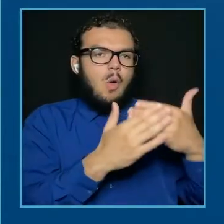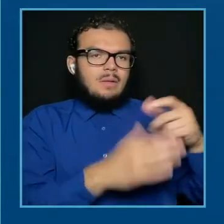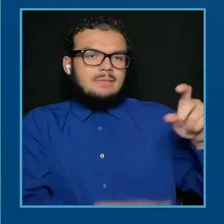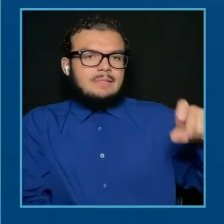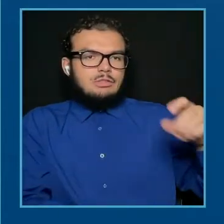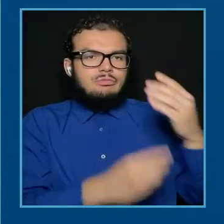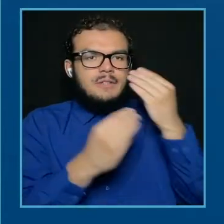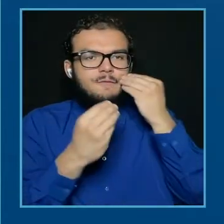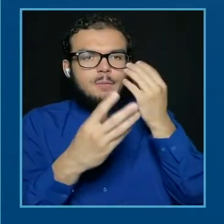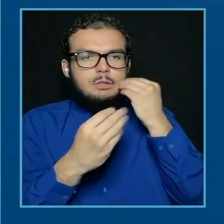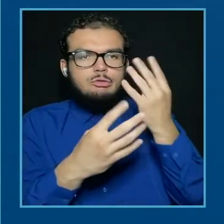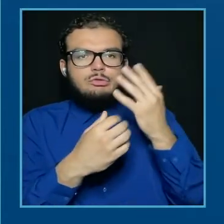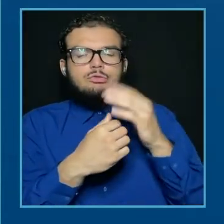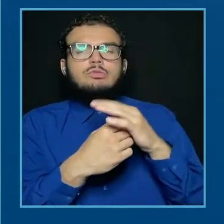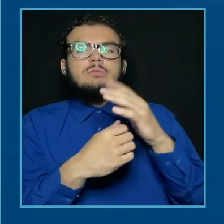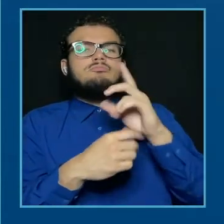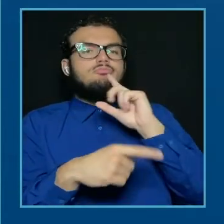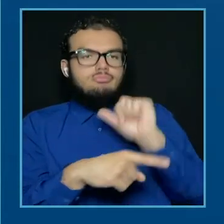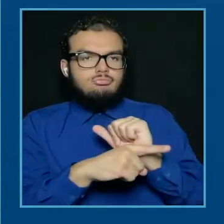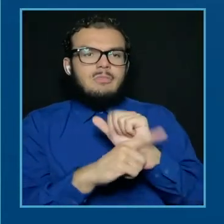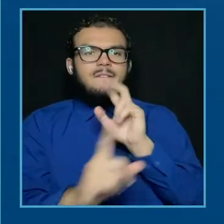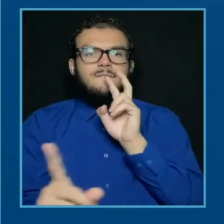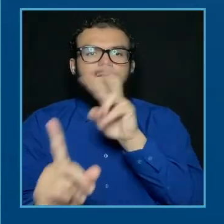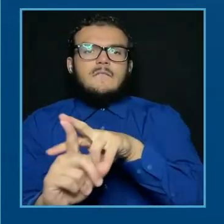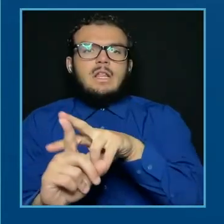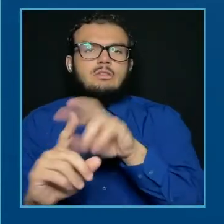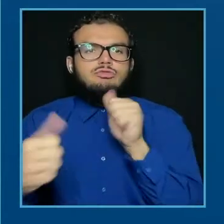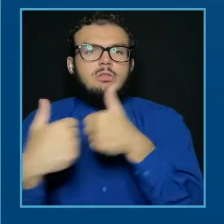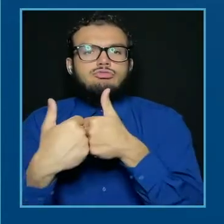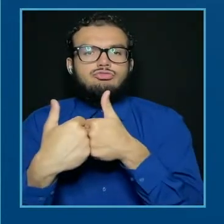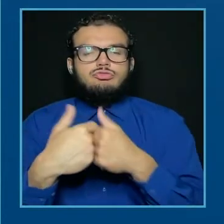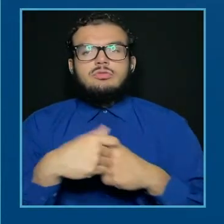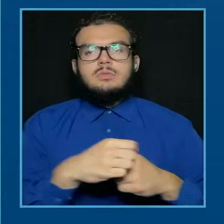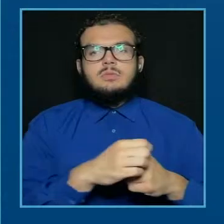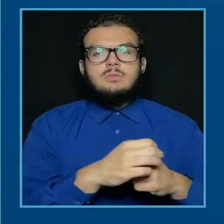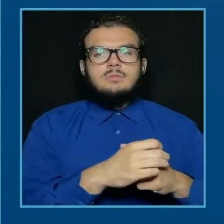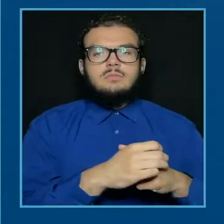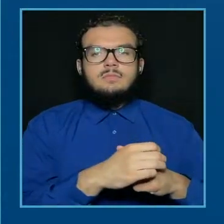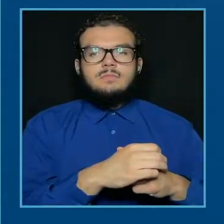information to file her challenge. And she